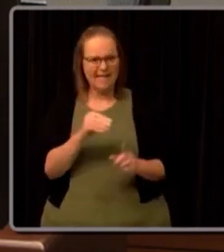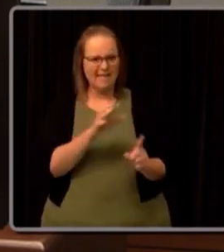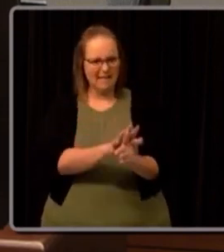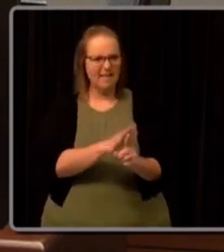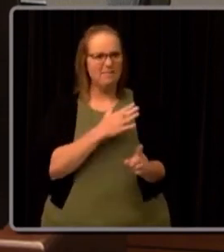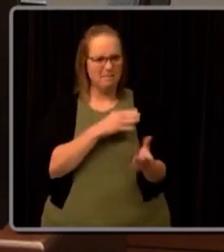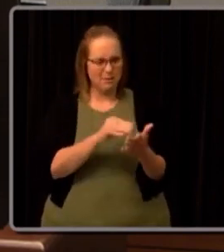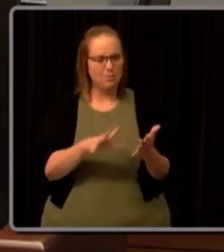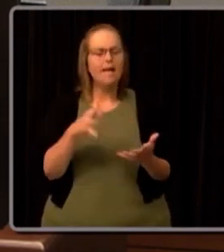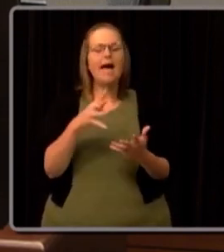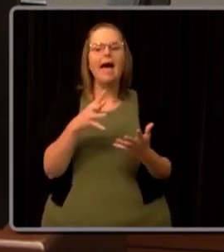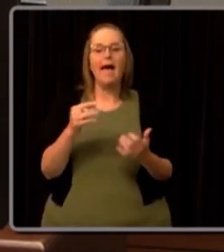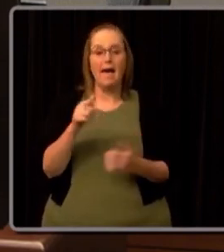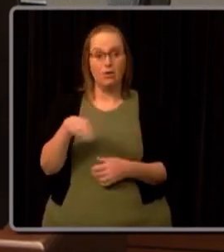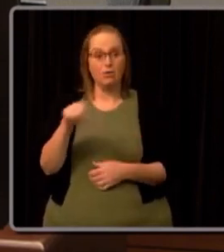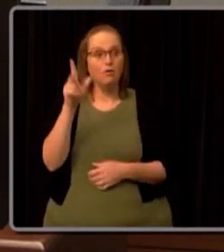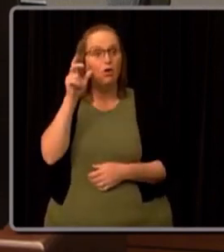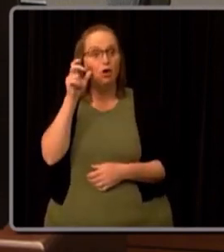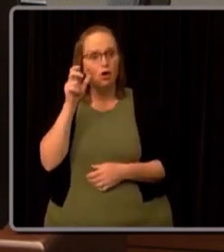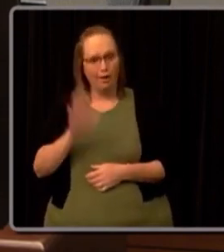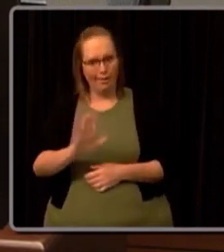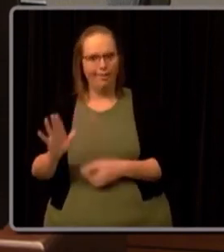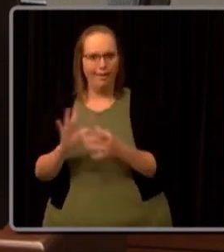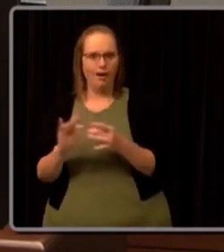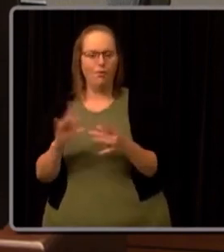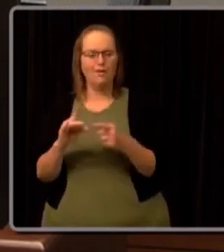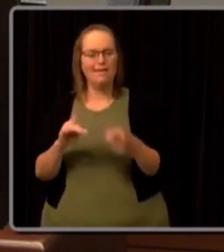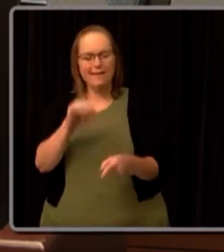heard from them. They love writing time.